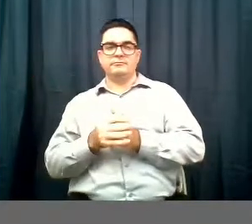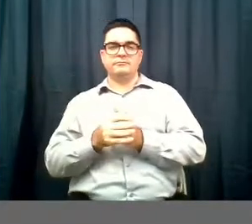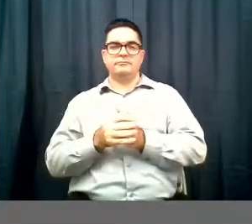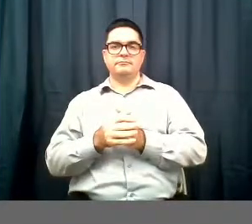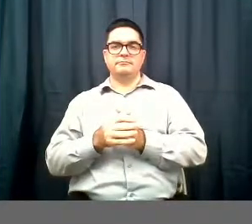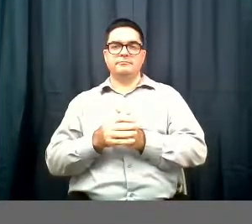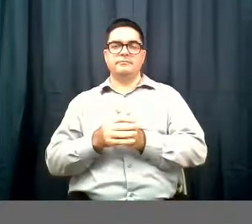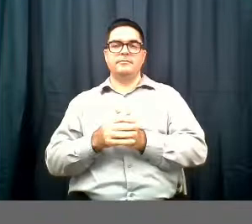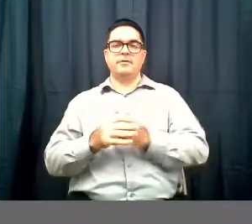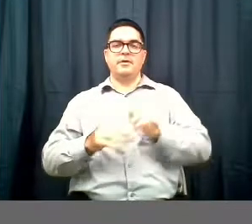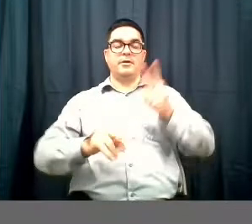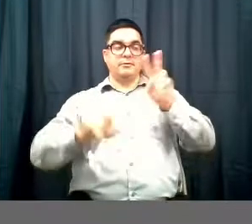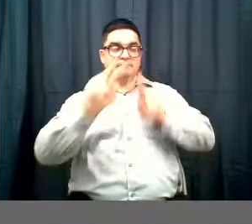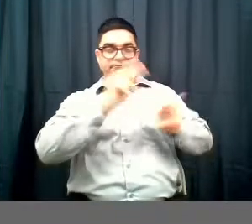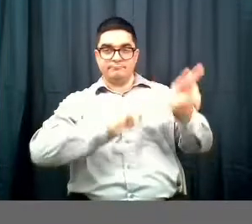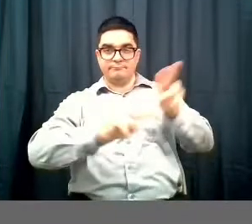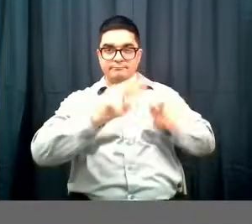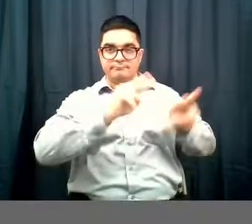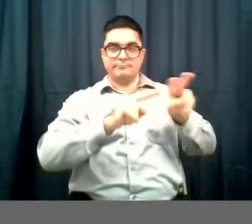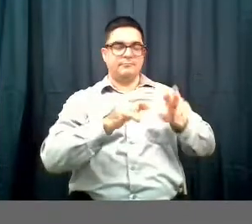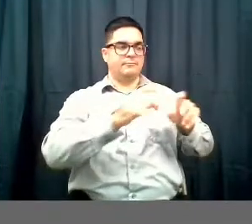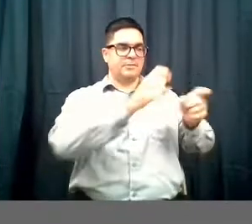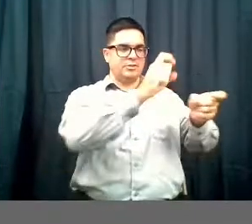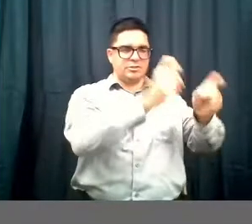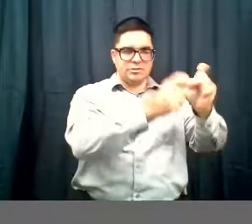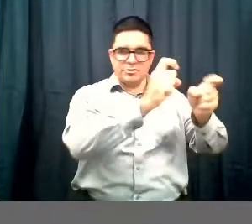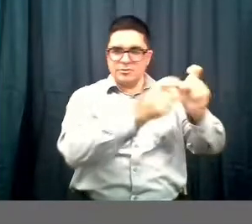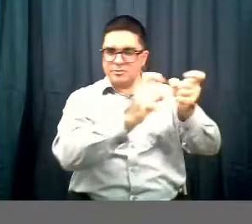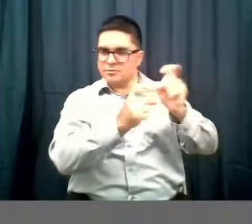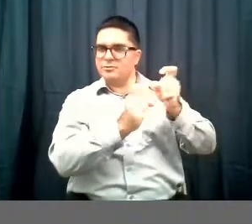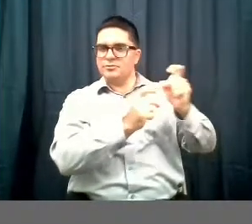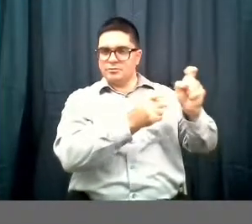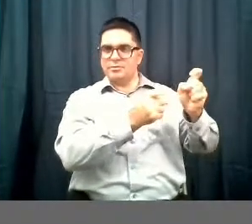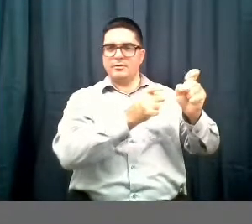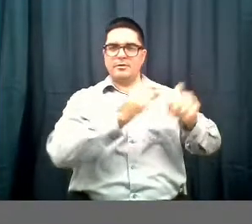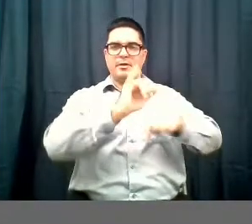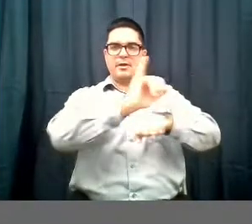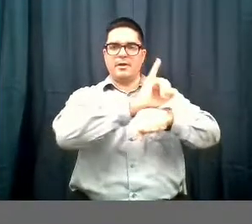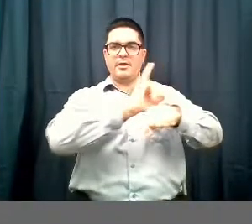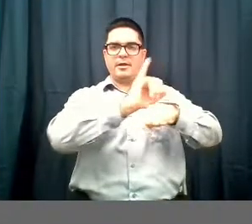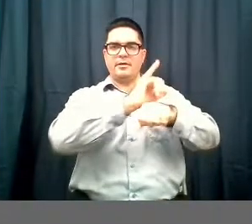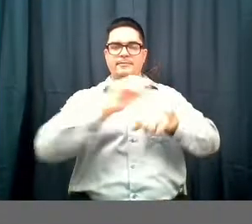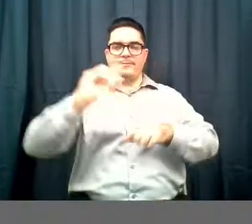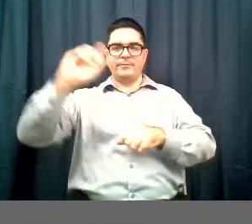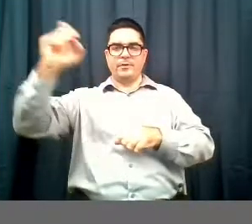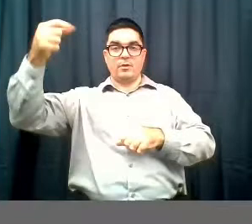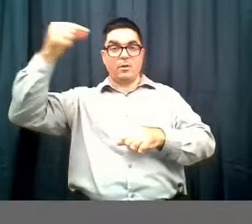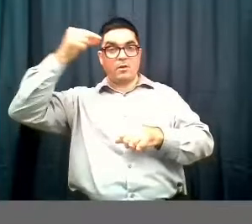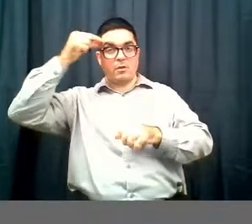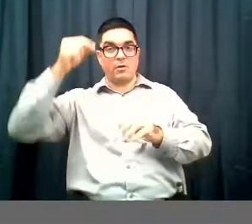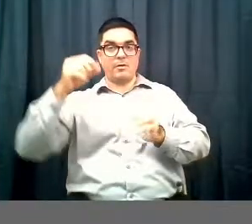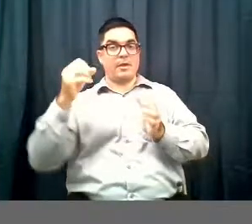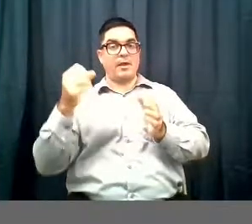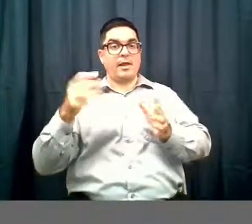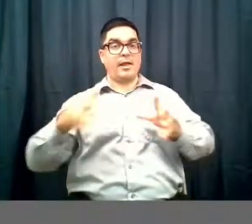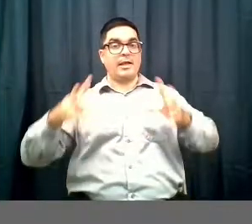fiscal management and structural problems and adjustments on the island. No part of the government is exempted. Turn to the next